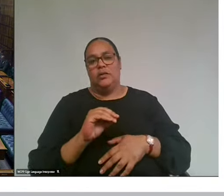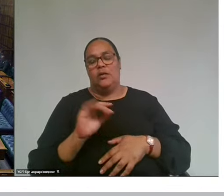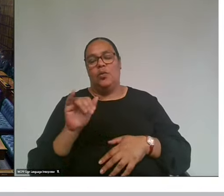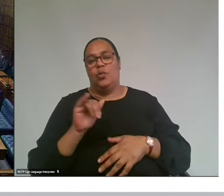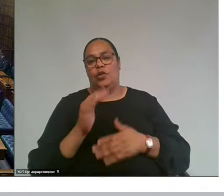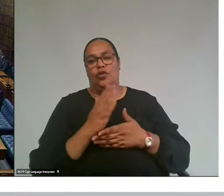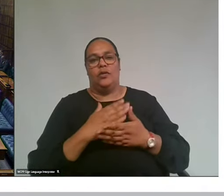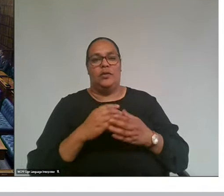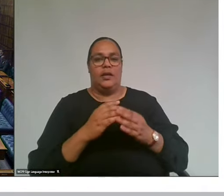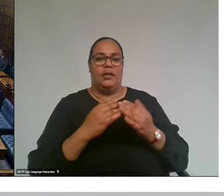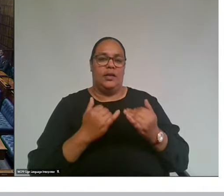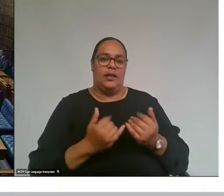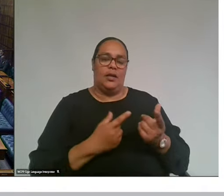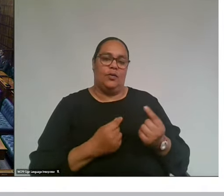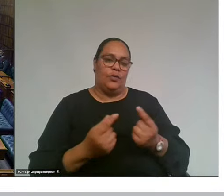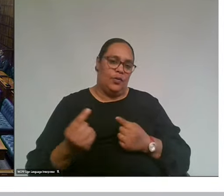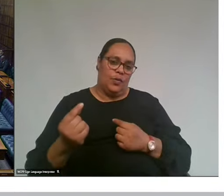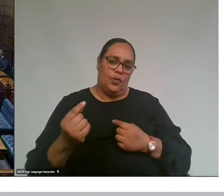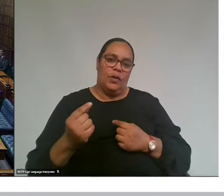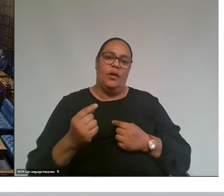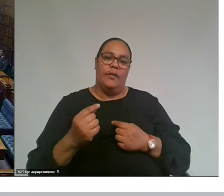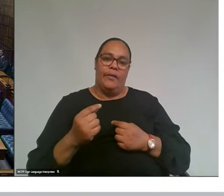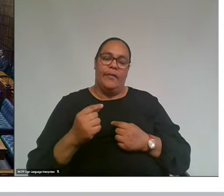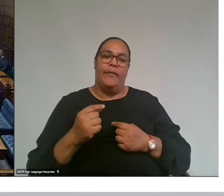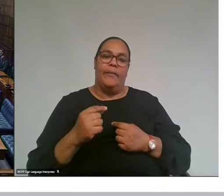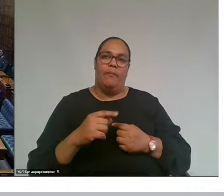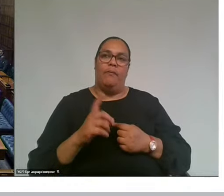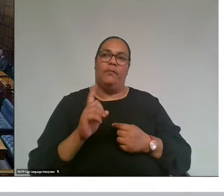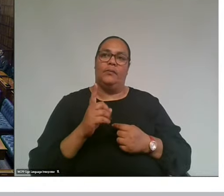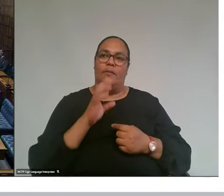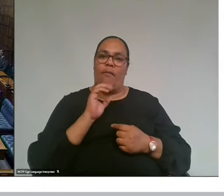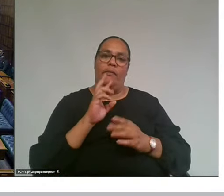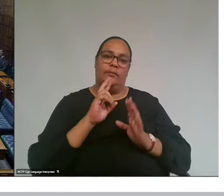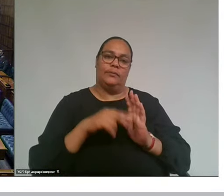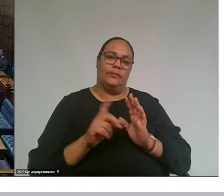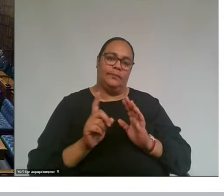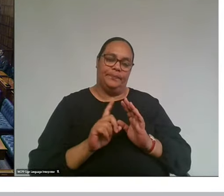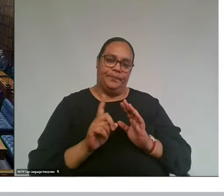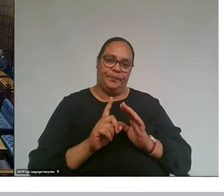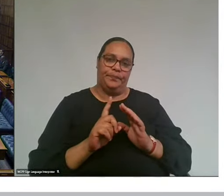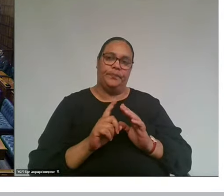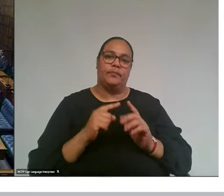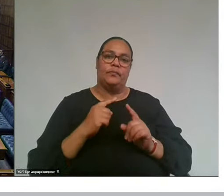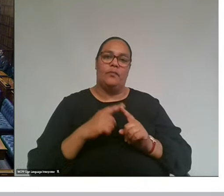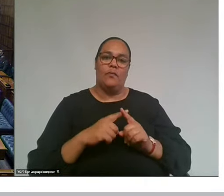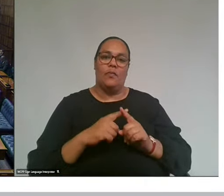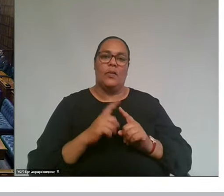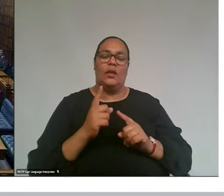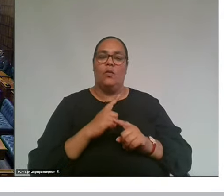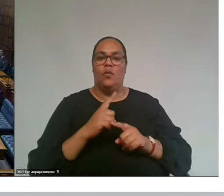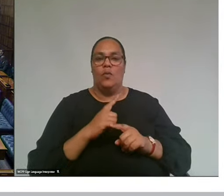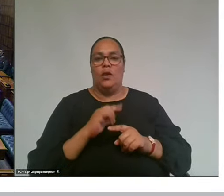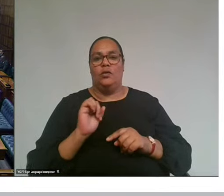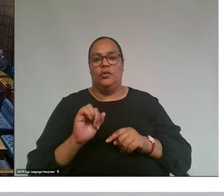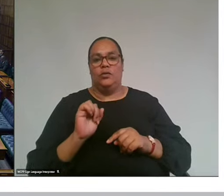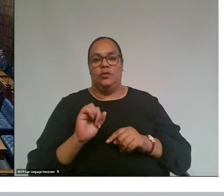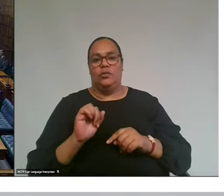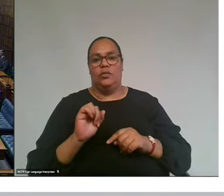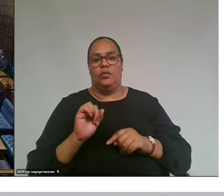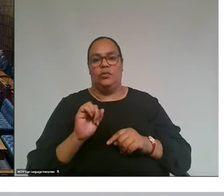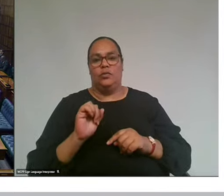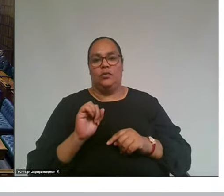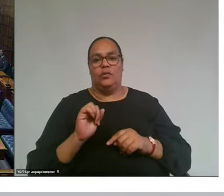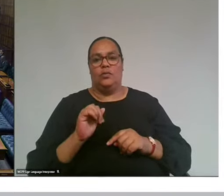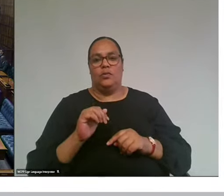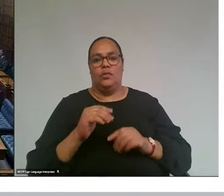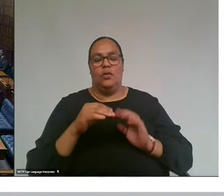now assisting uh what have been the results thereof and and why did they you